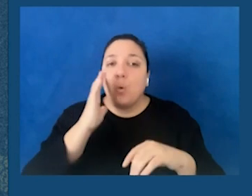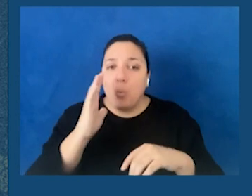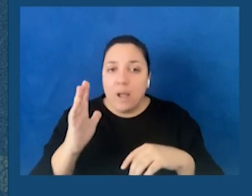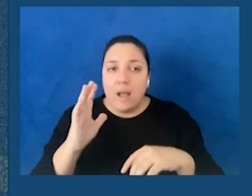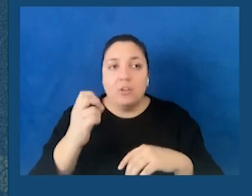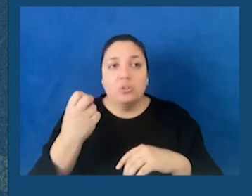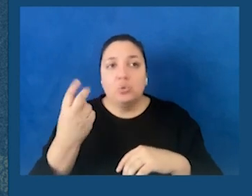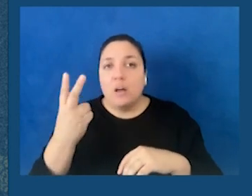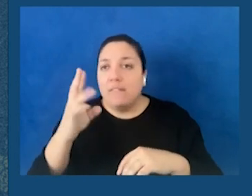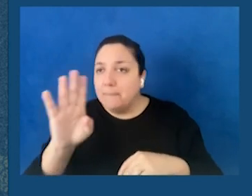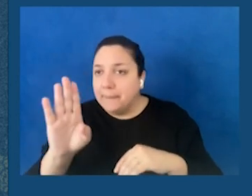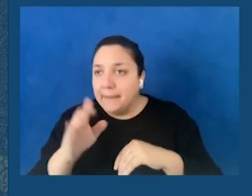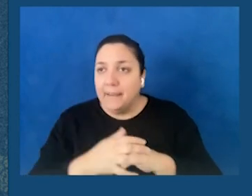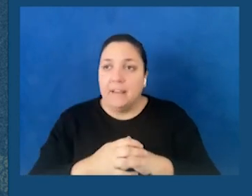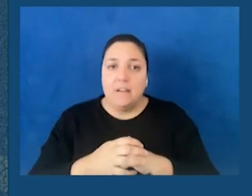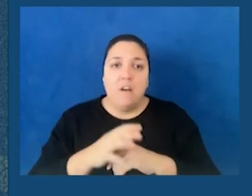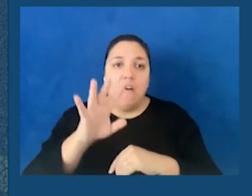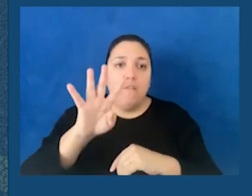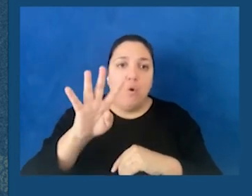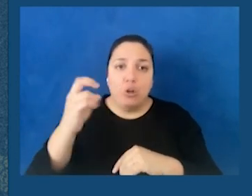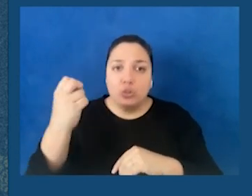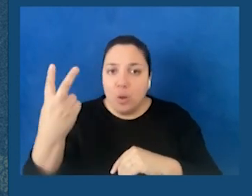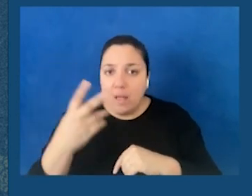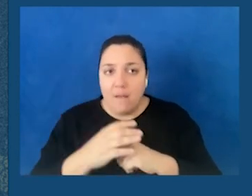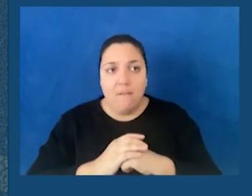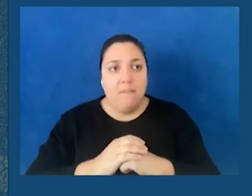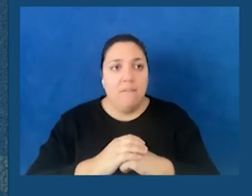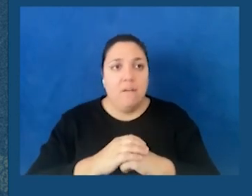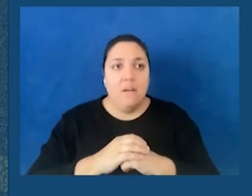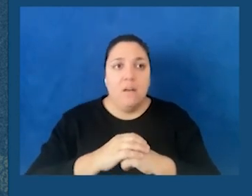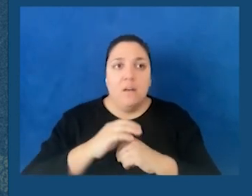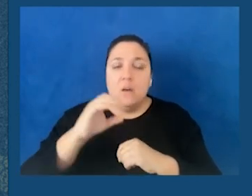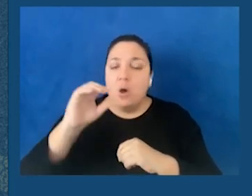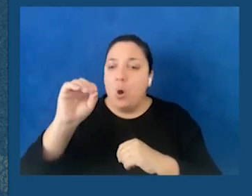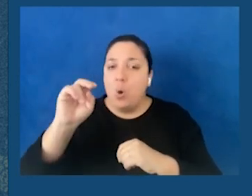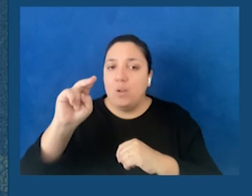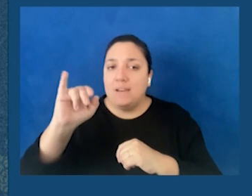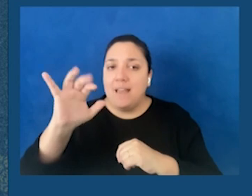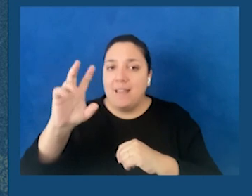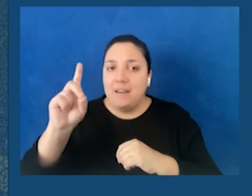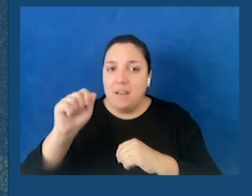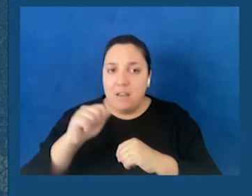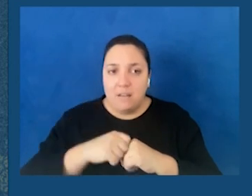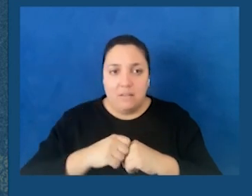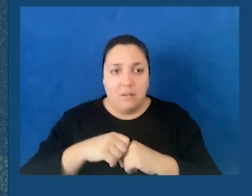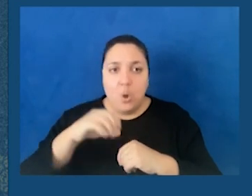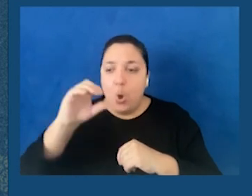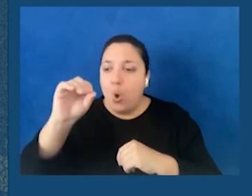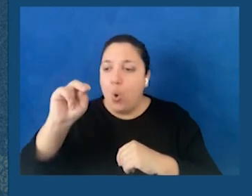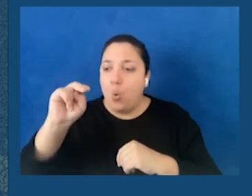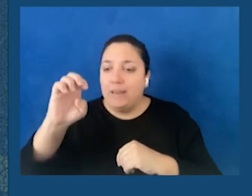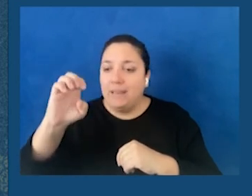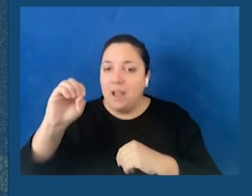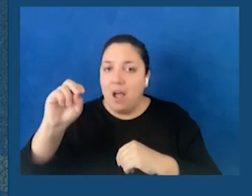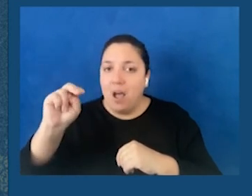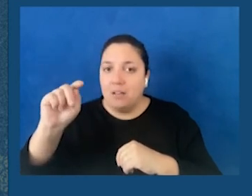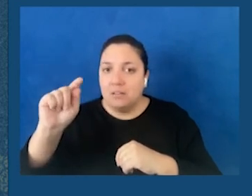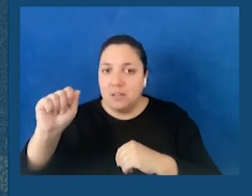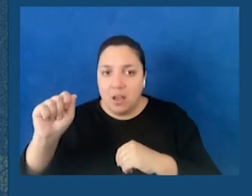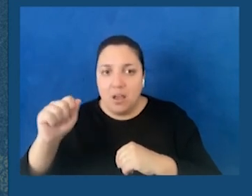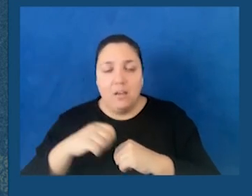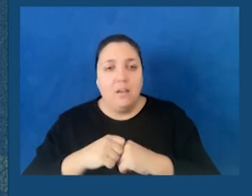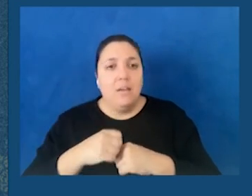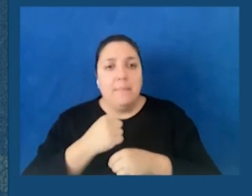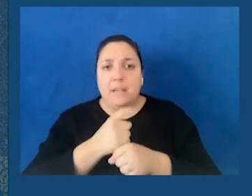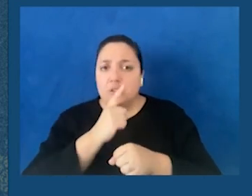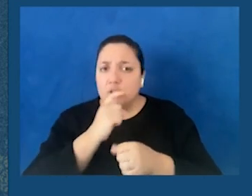County, Maple Street in Oneonta, and also facilitate infrastructure safety, intersection safety at New Hartford.